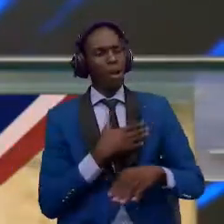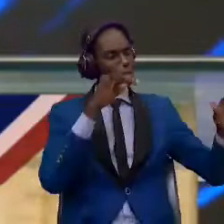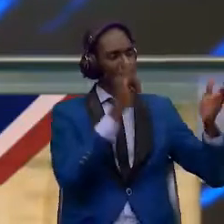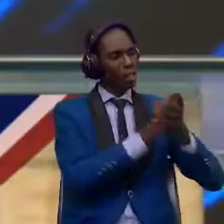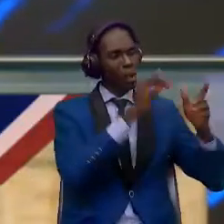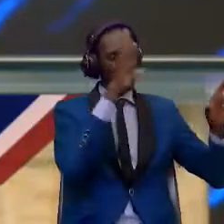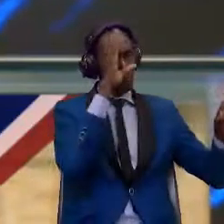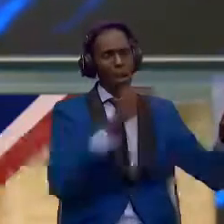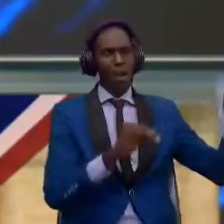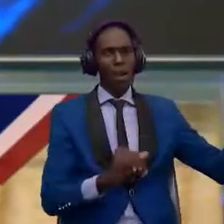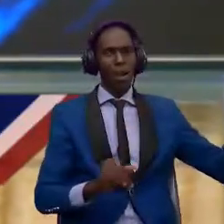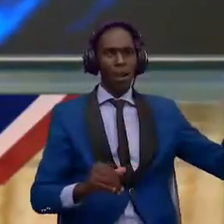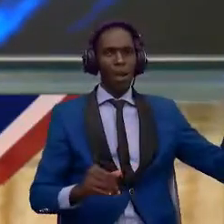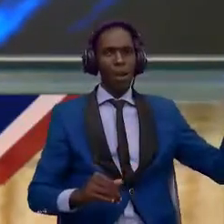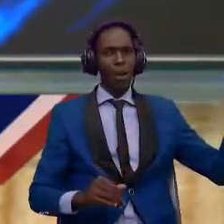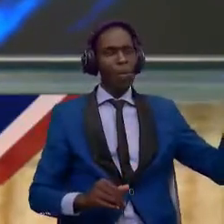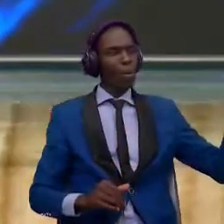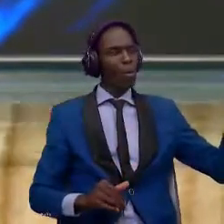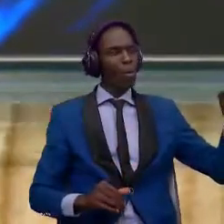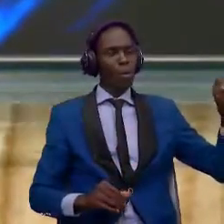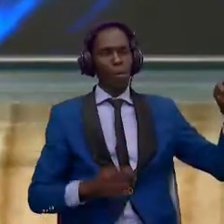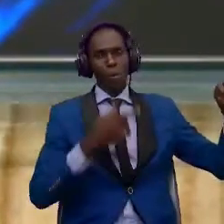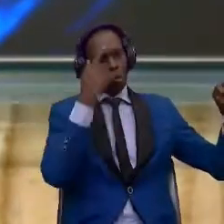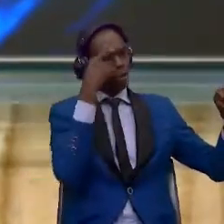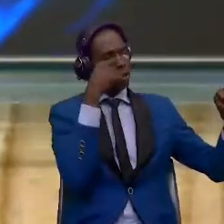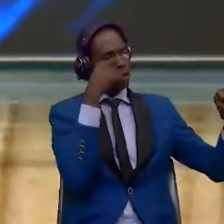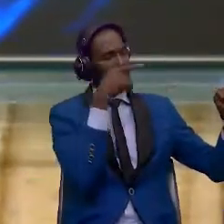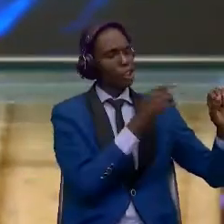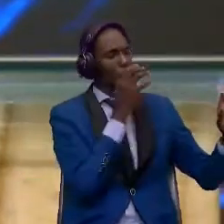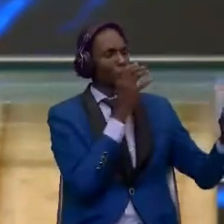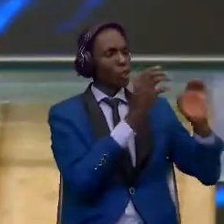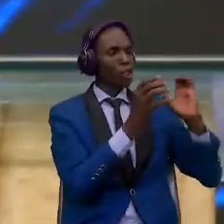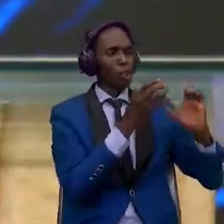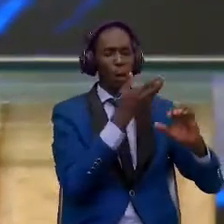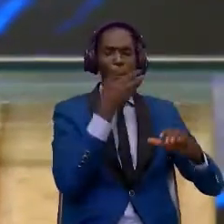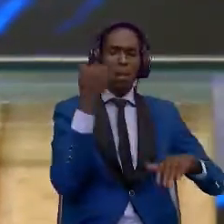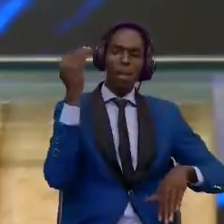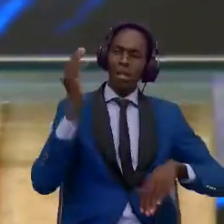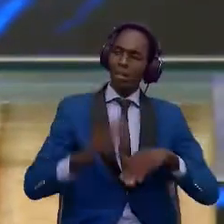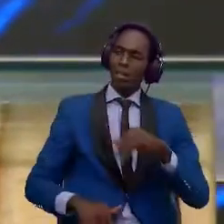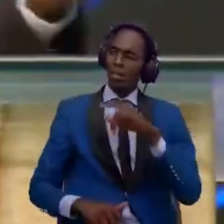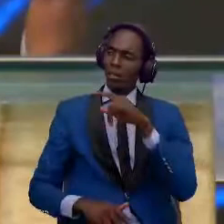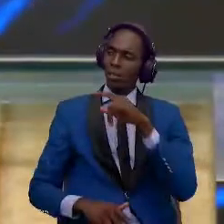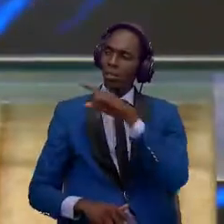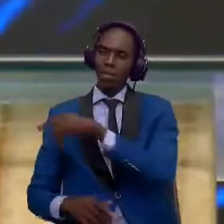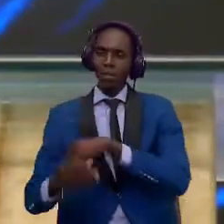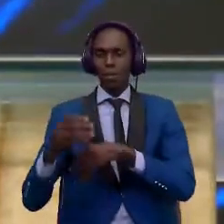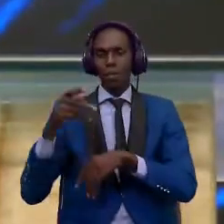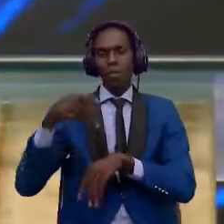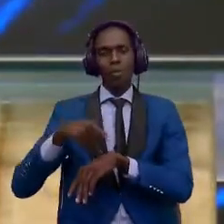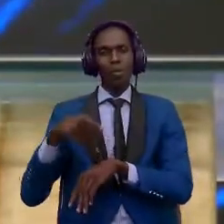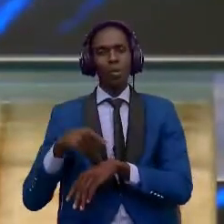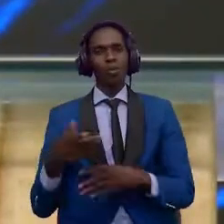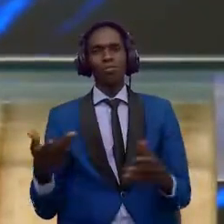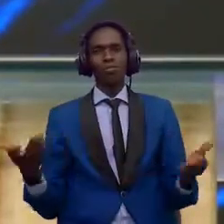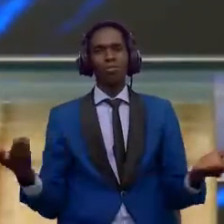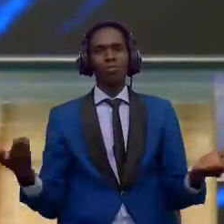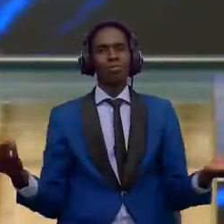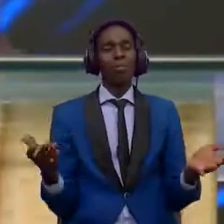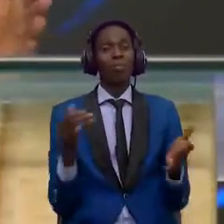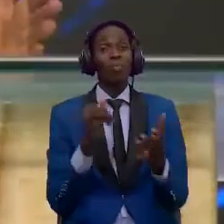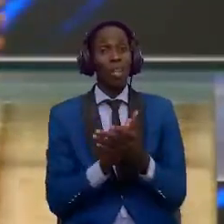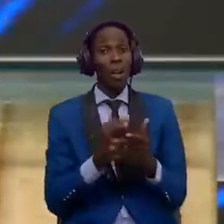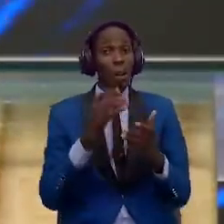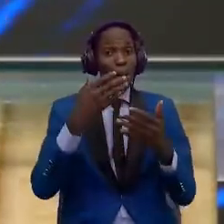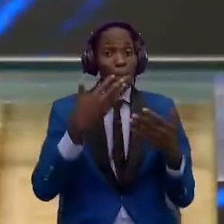the communication ability of Paul and the communication ability of Apollos. And that